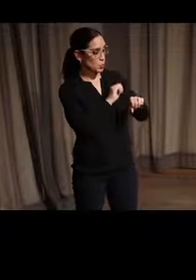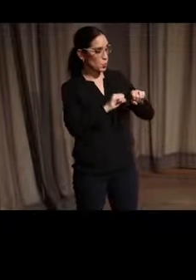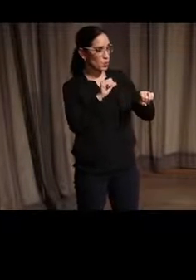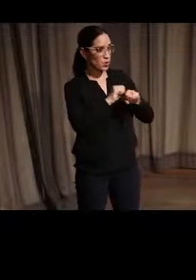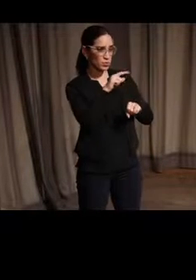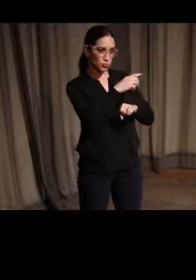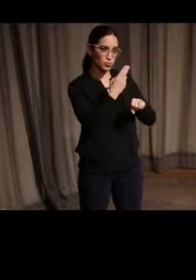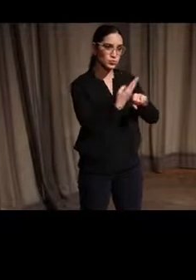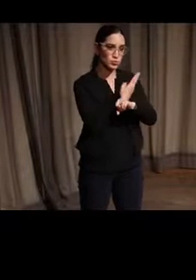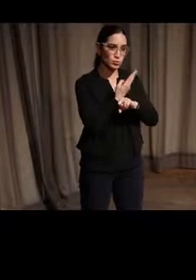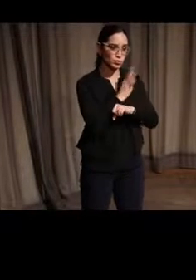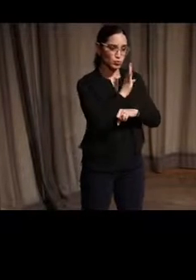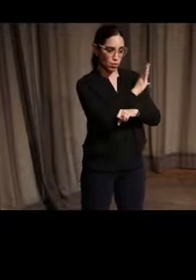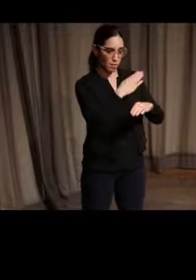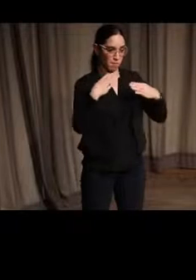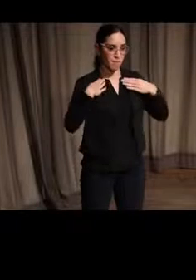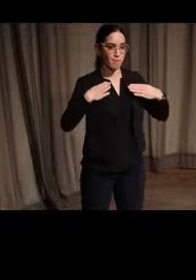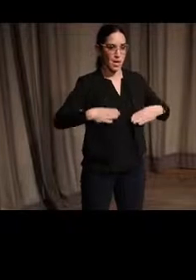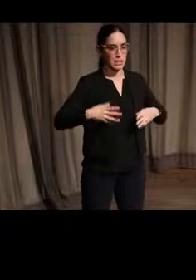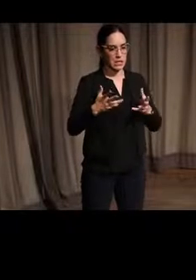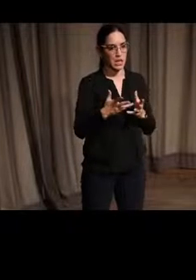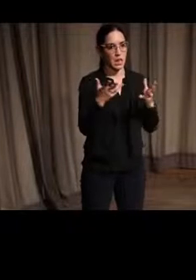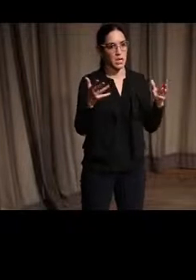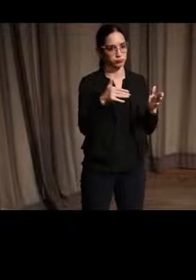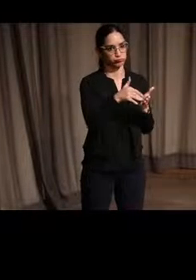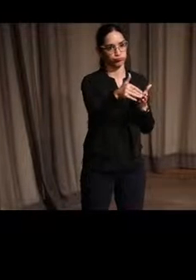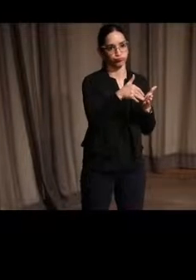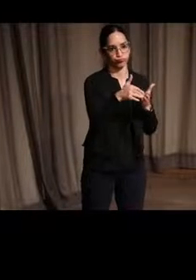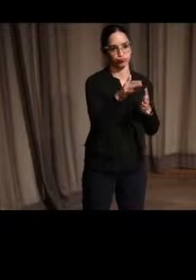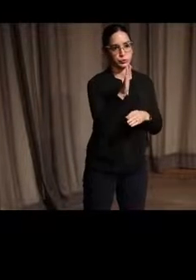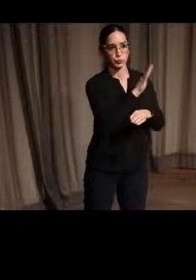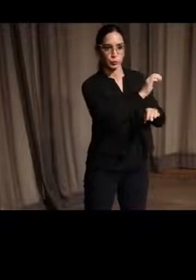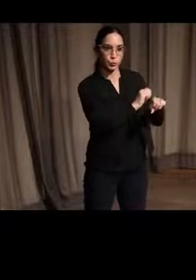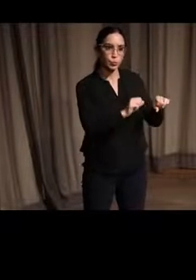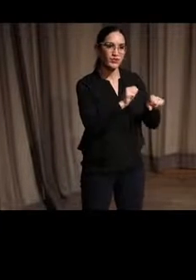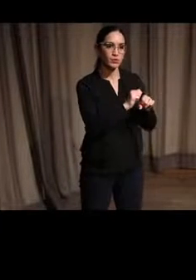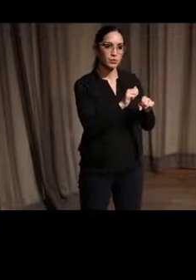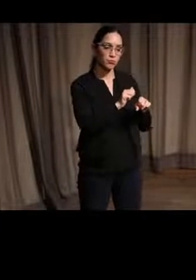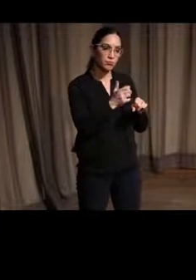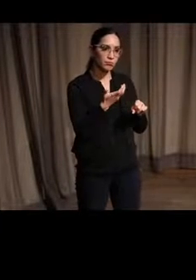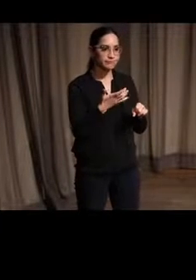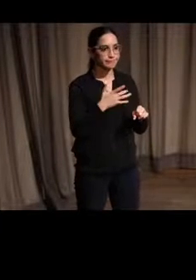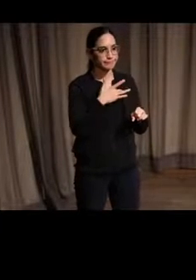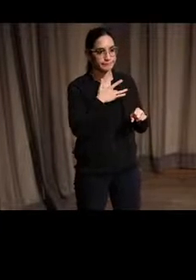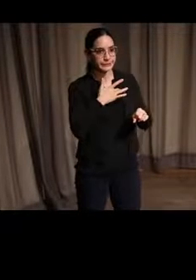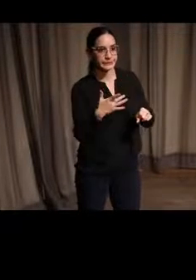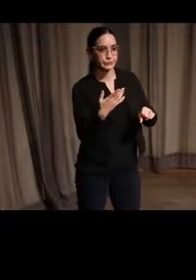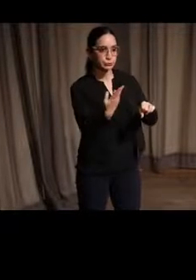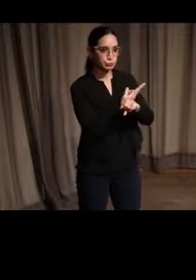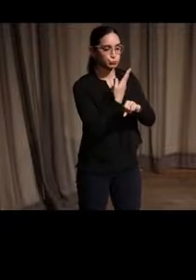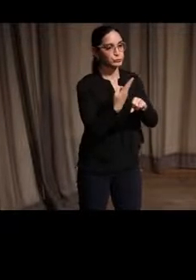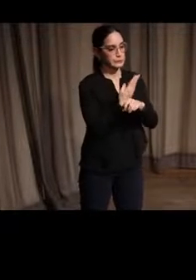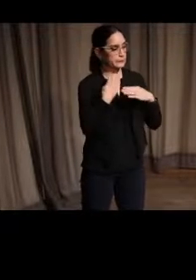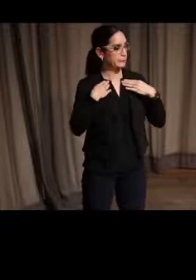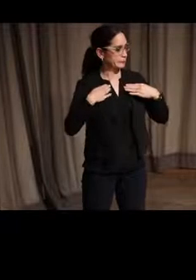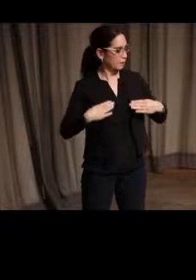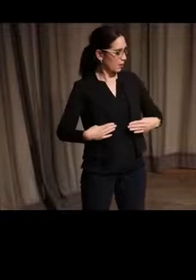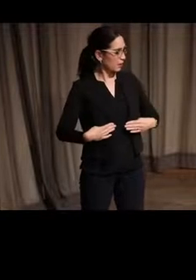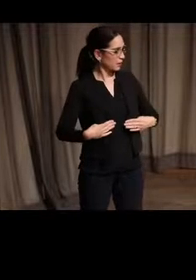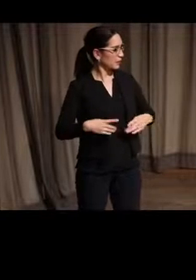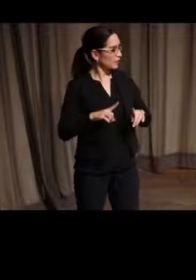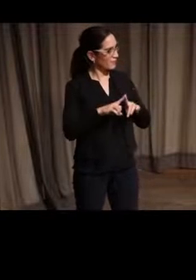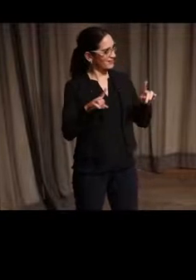work. And I think that when I think of your practice, that's usually what comes to mind. I obviously always think of the work that we included in On the Horizon, which opened the